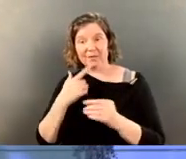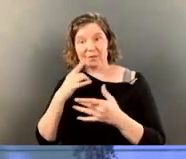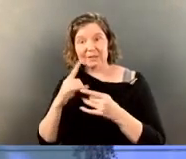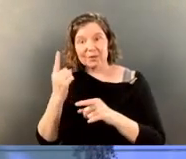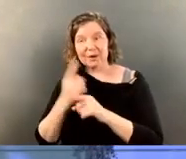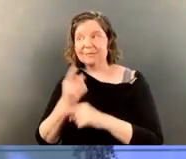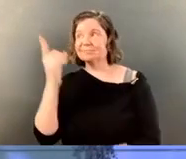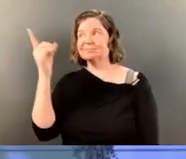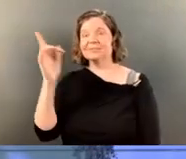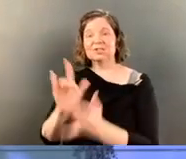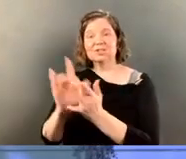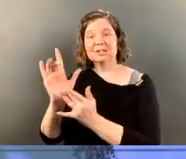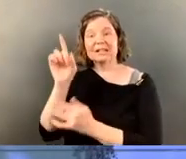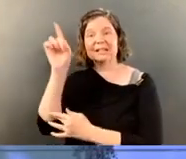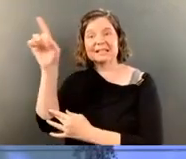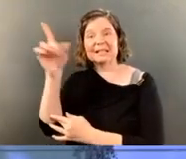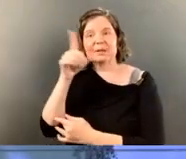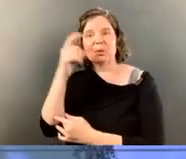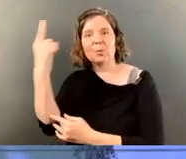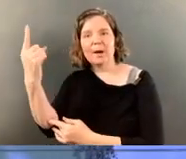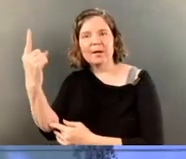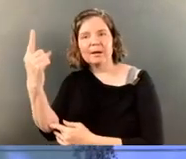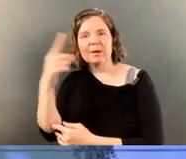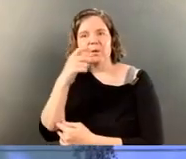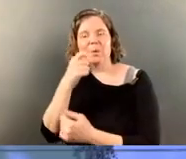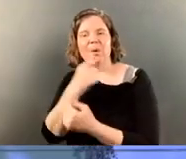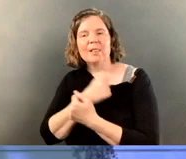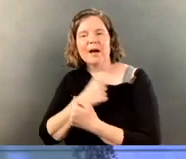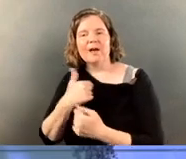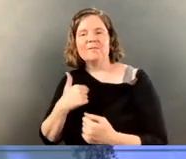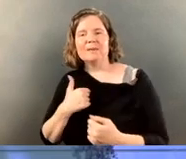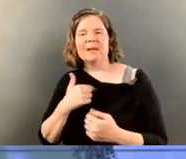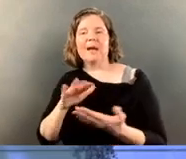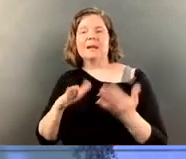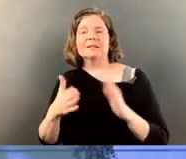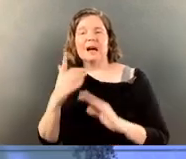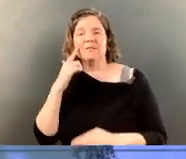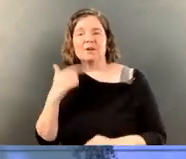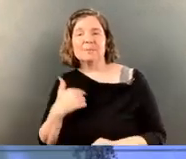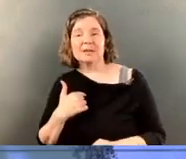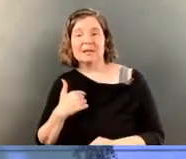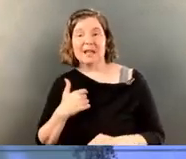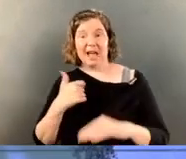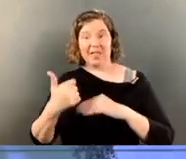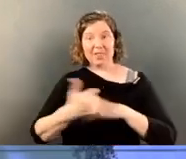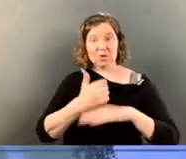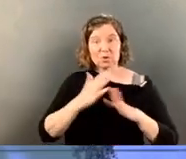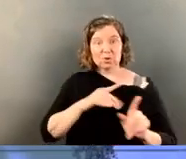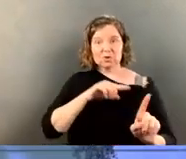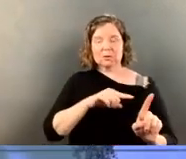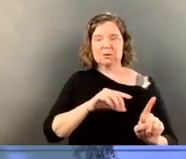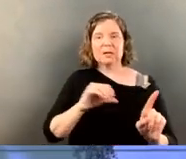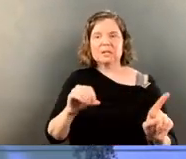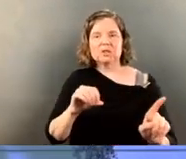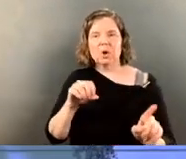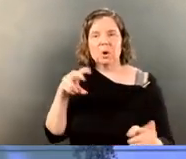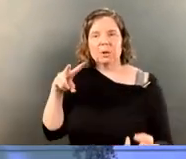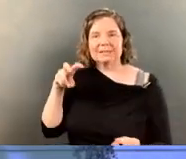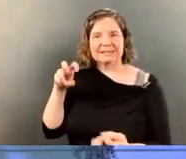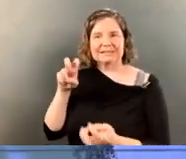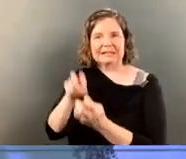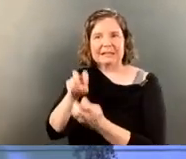is Jesus, because he's the one who loved me and died for me. And the accuser, by the way, he's got no teeth in